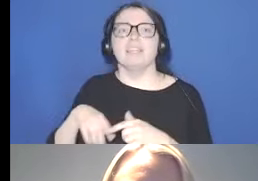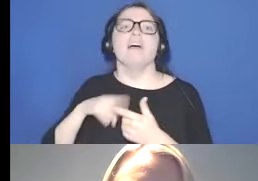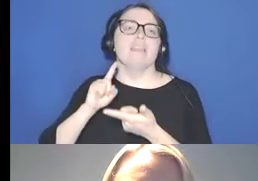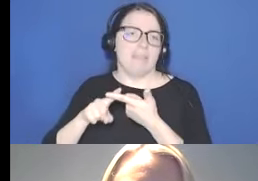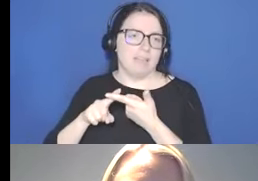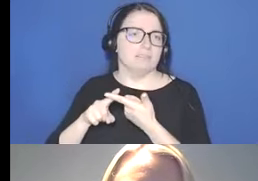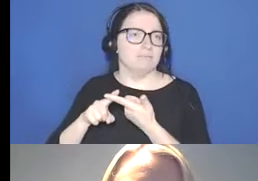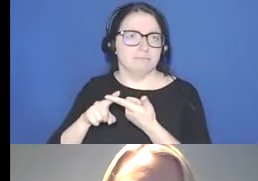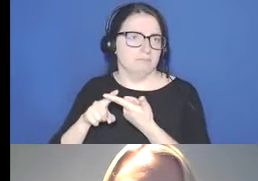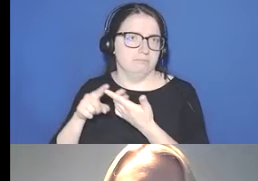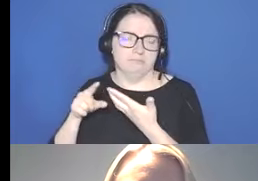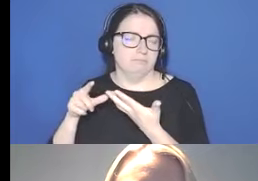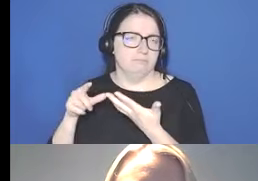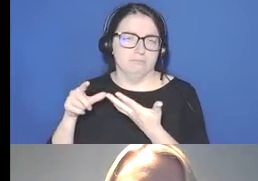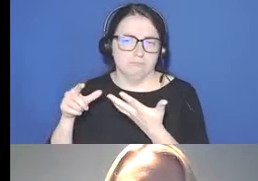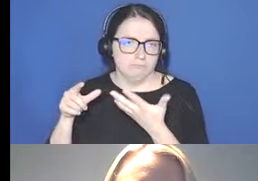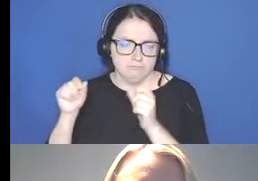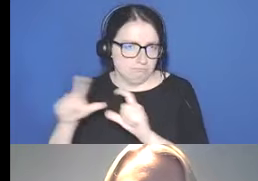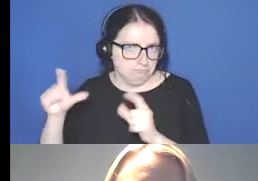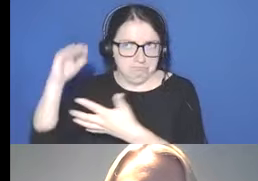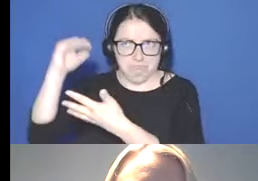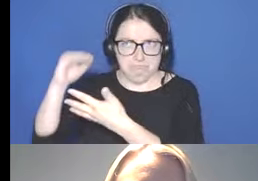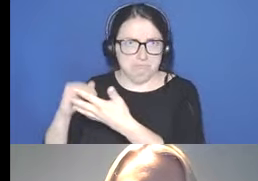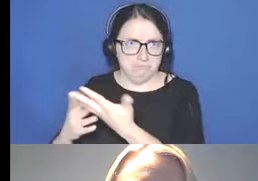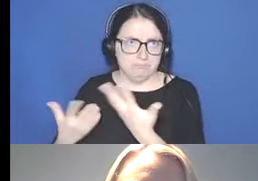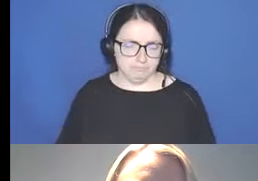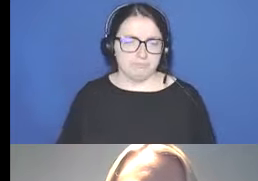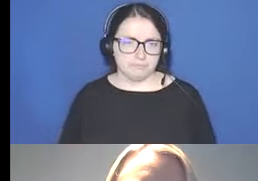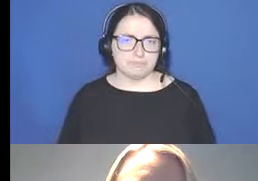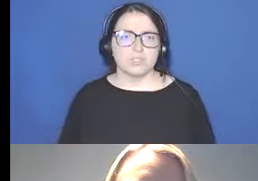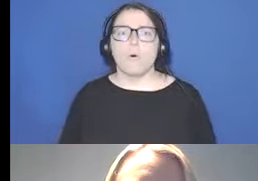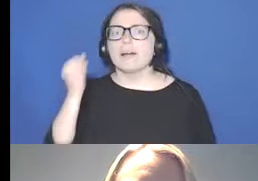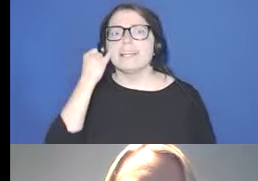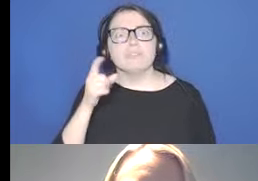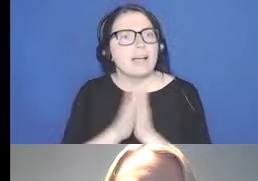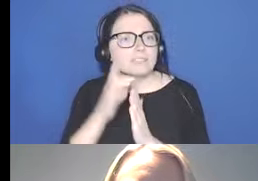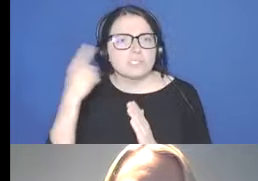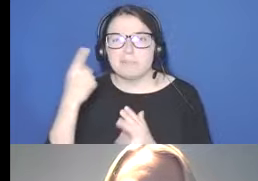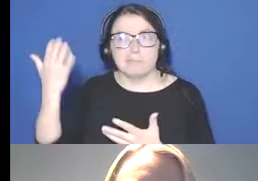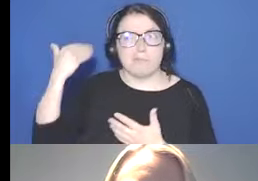for something that they've asked for before that they didn't get. And